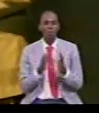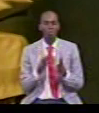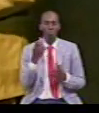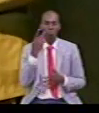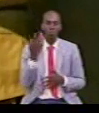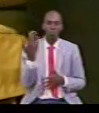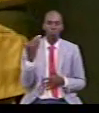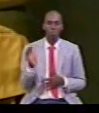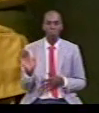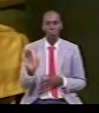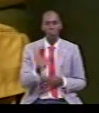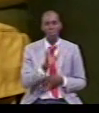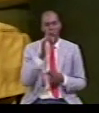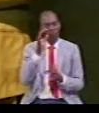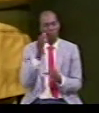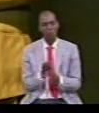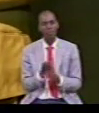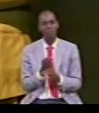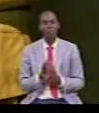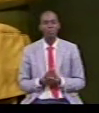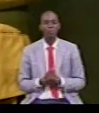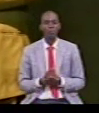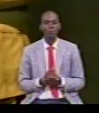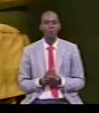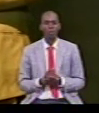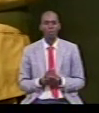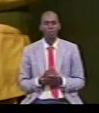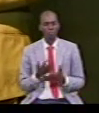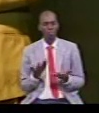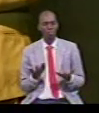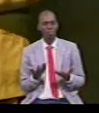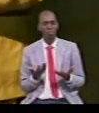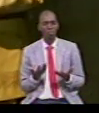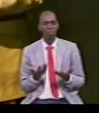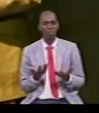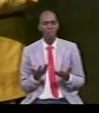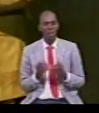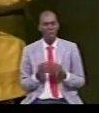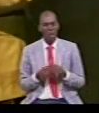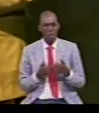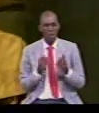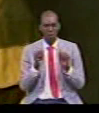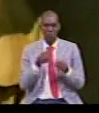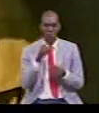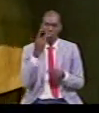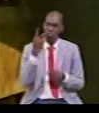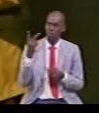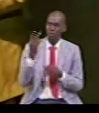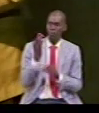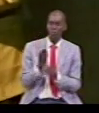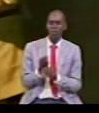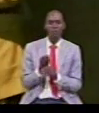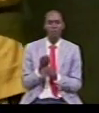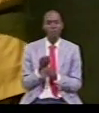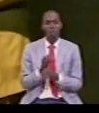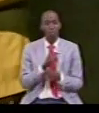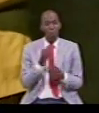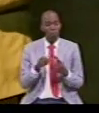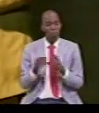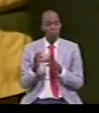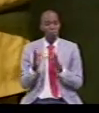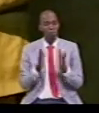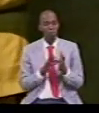Jesus saw their faith. What? How do you see faith? When Jesus